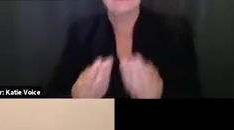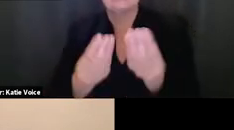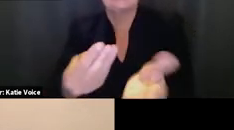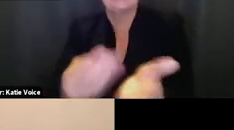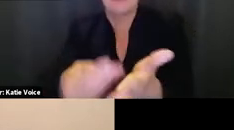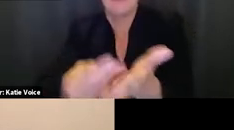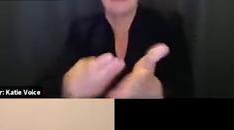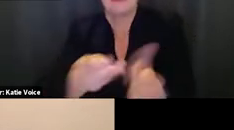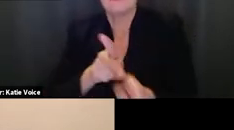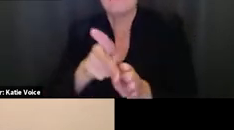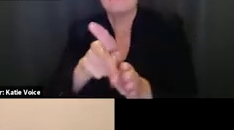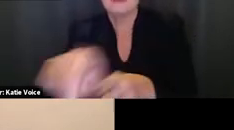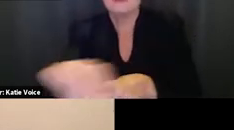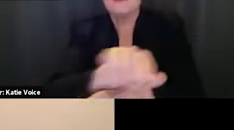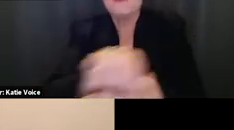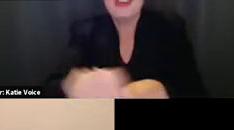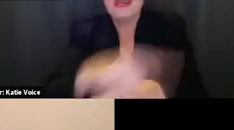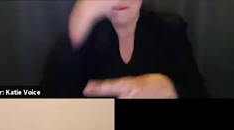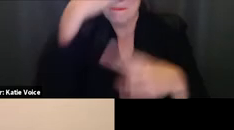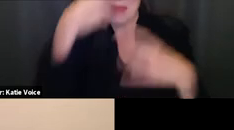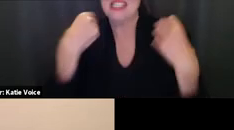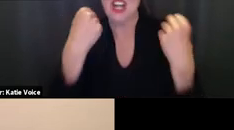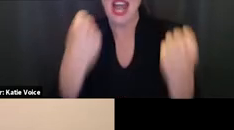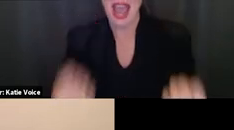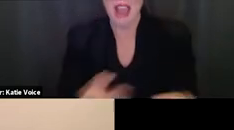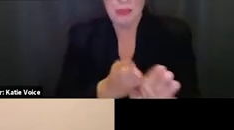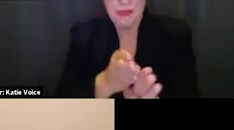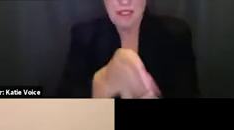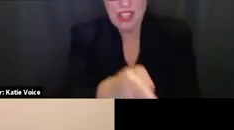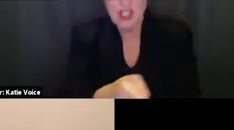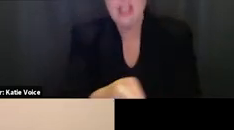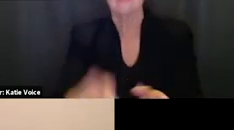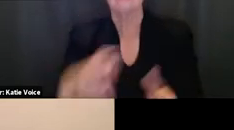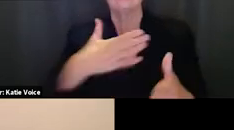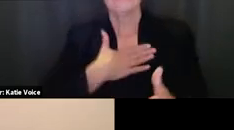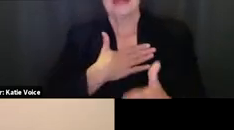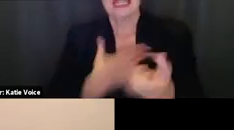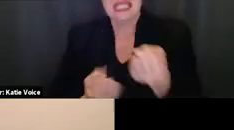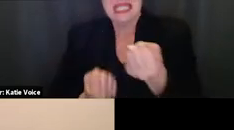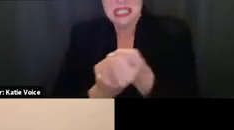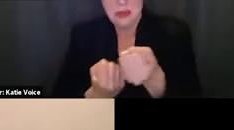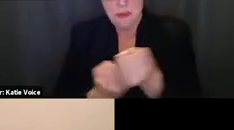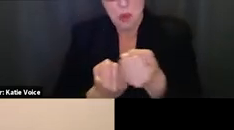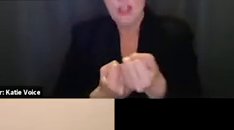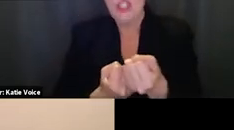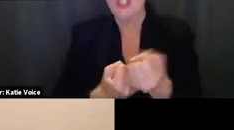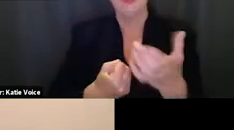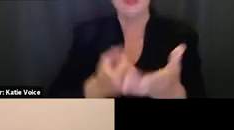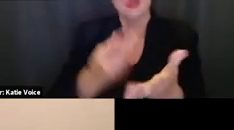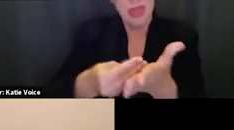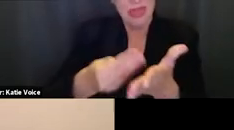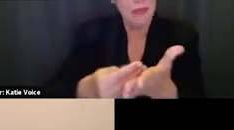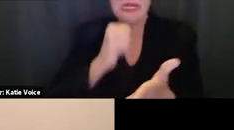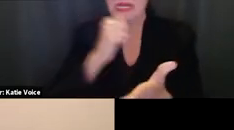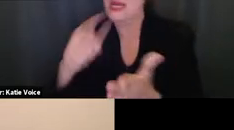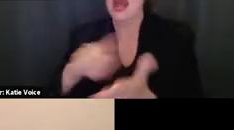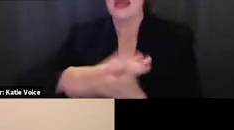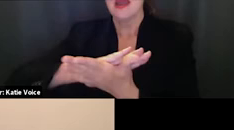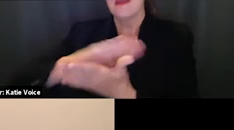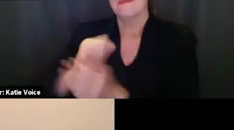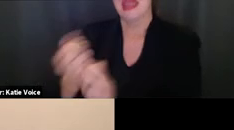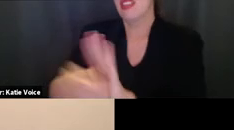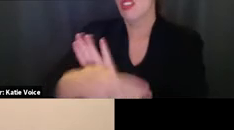fields please apply the funds to support our children and not criminalize them for being children thank you thank